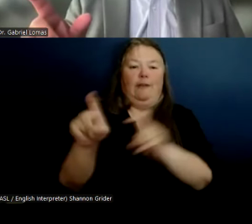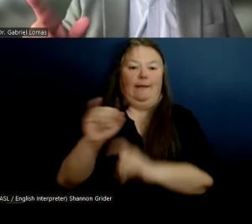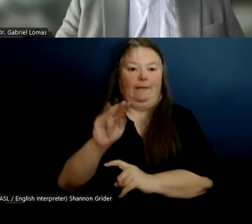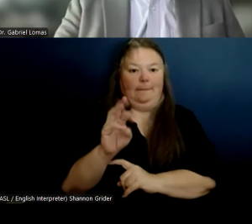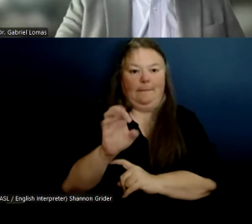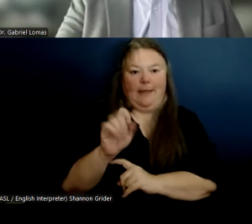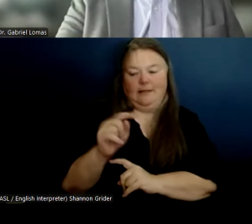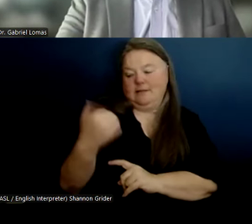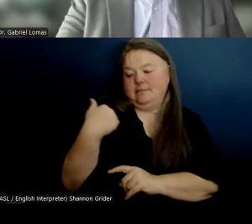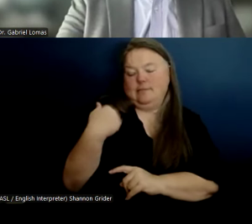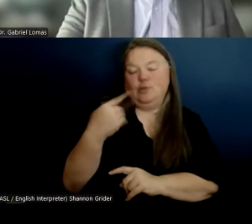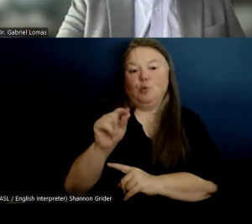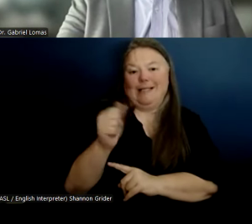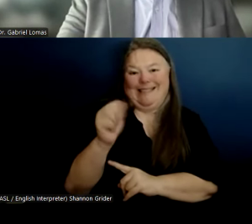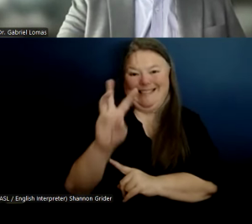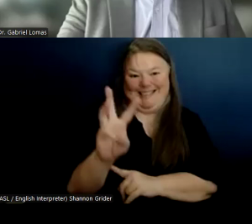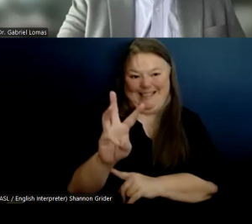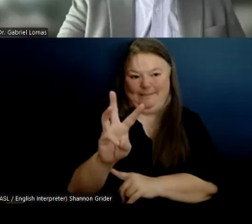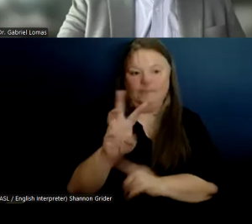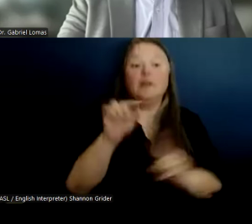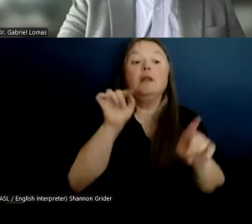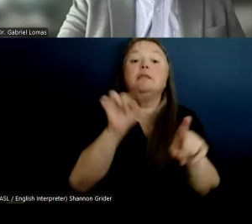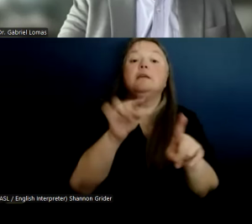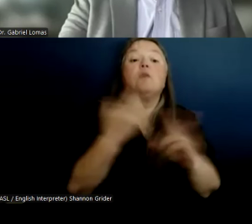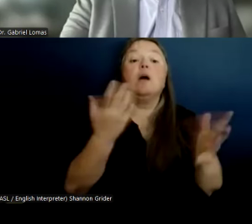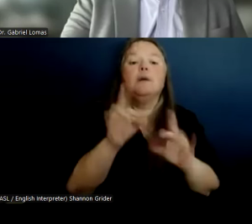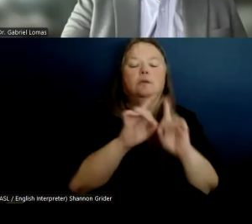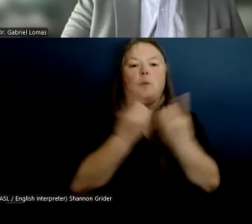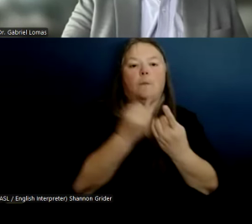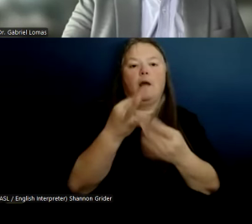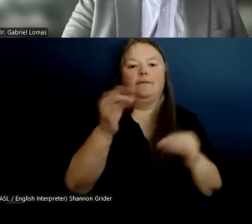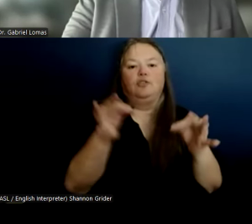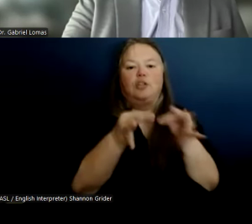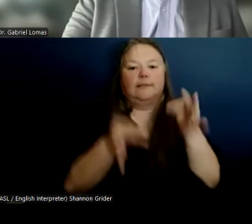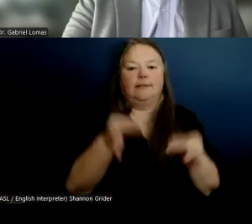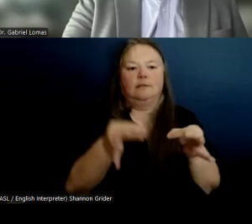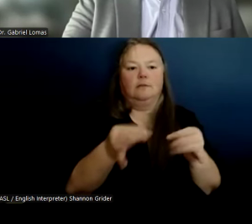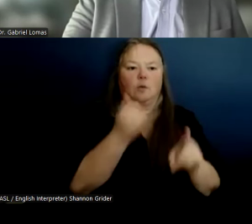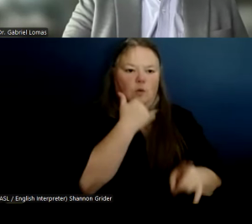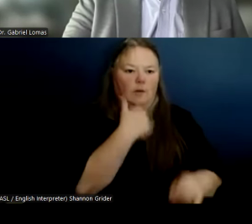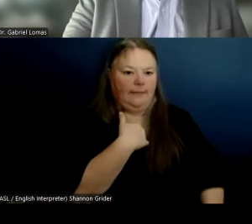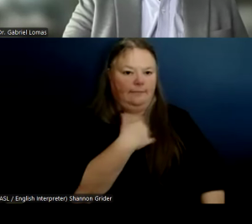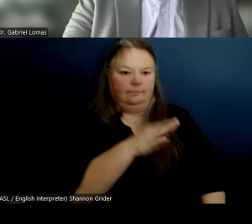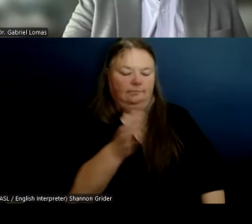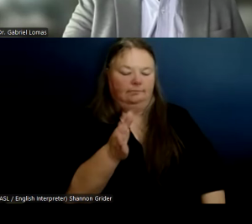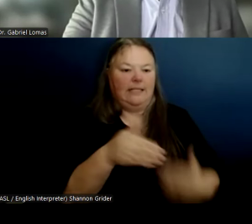There was a survey done by the Department of Justice that I'm sorry, I think that was this one.